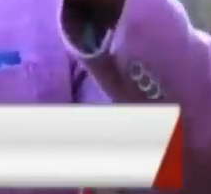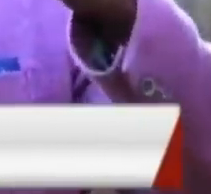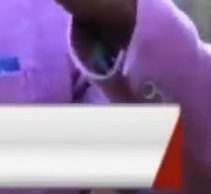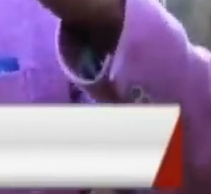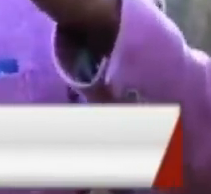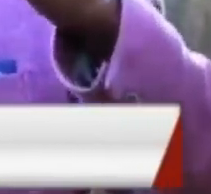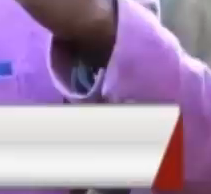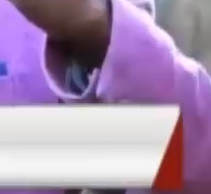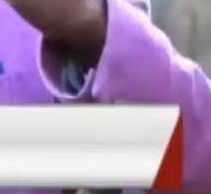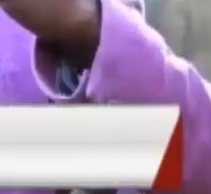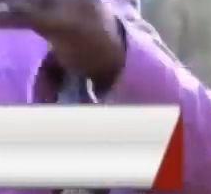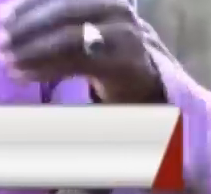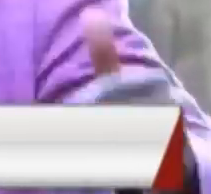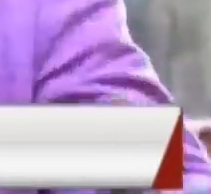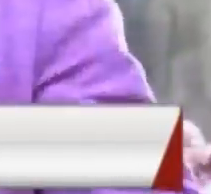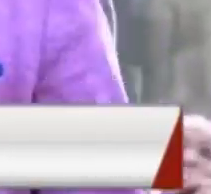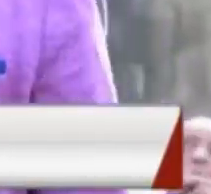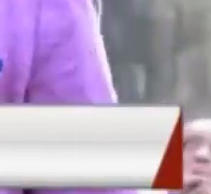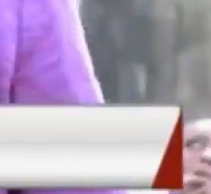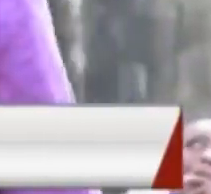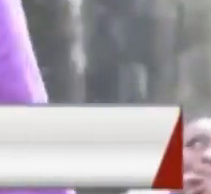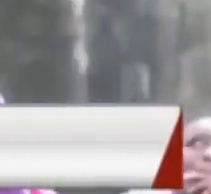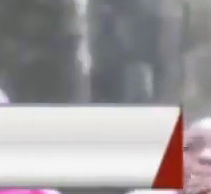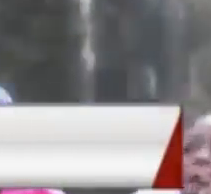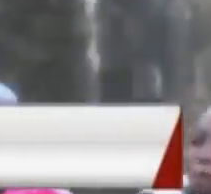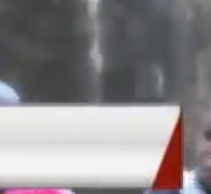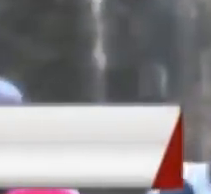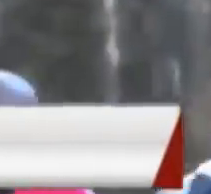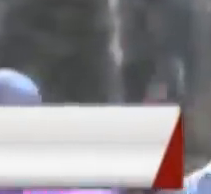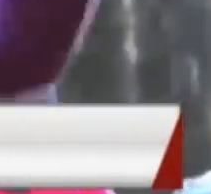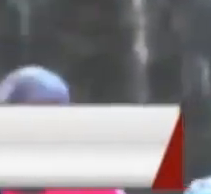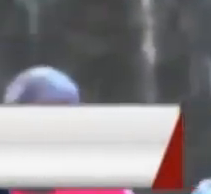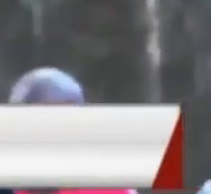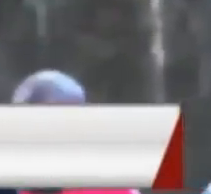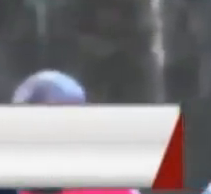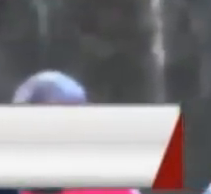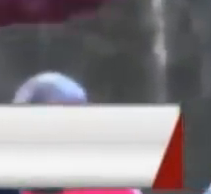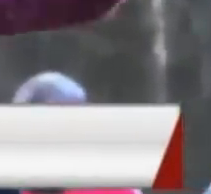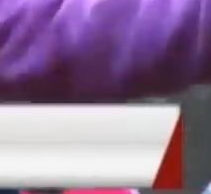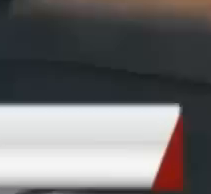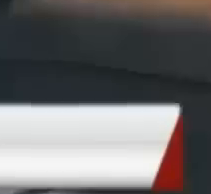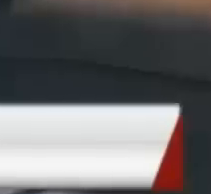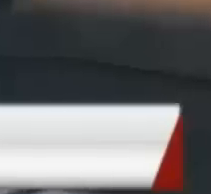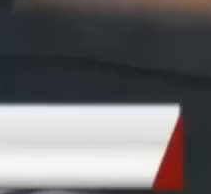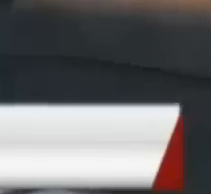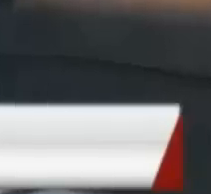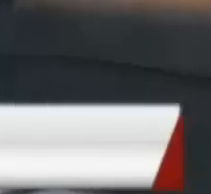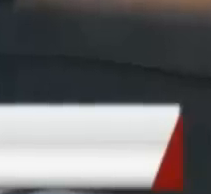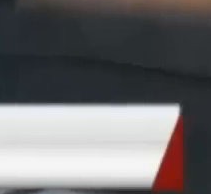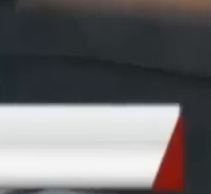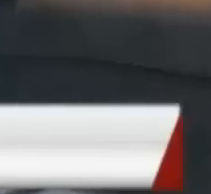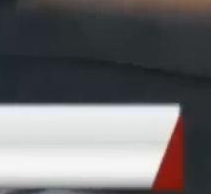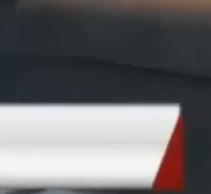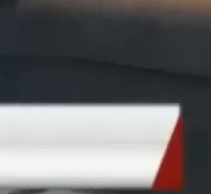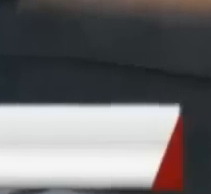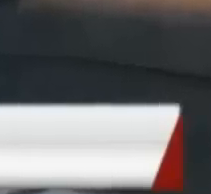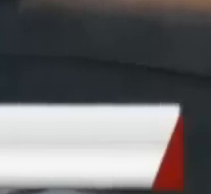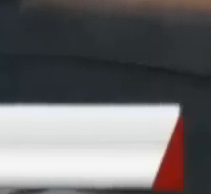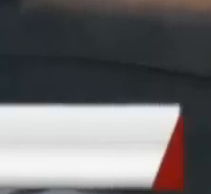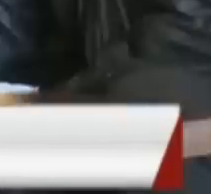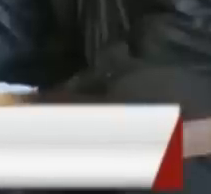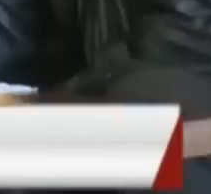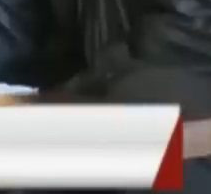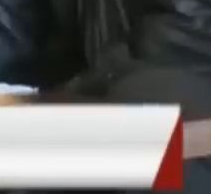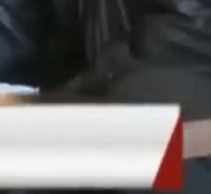rais wa Kenya. Hawa watu nani amewaroga jamani? Birth pangs of an unlikely